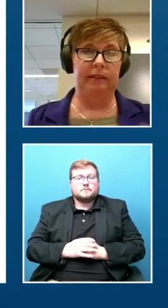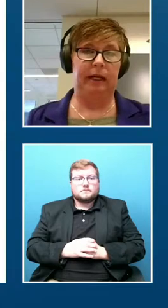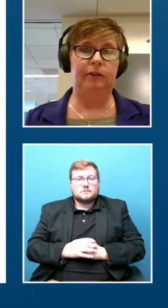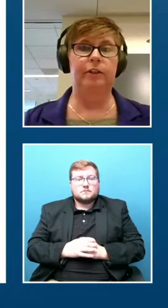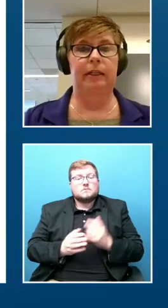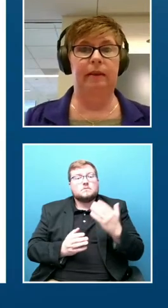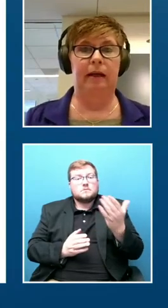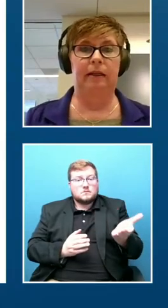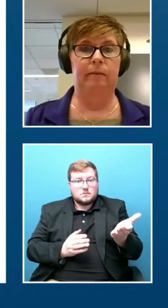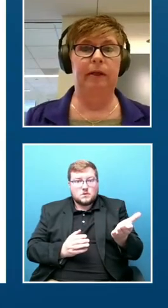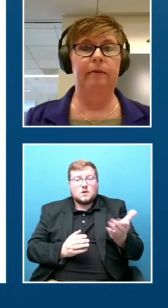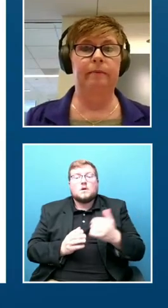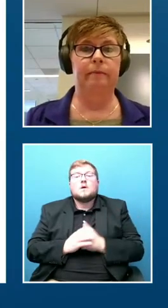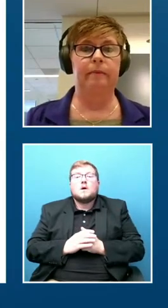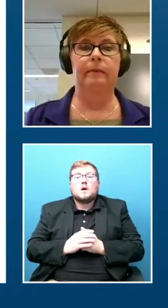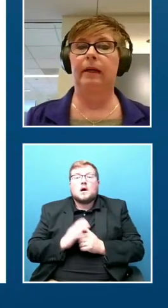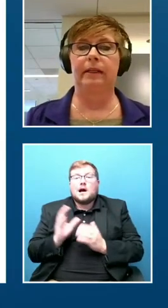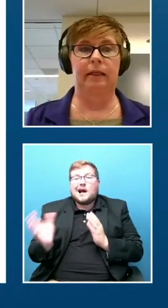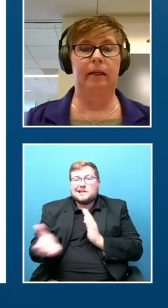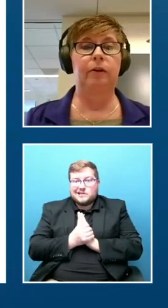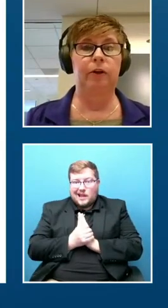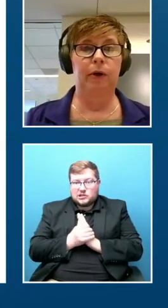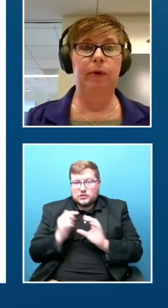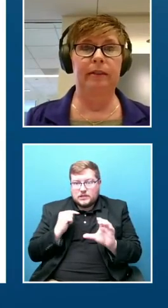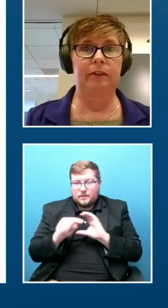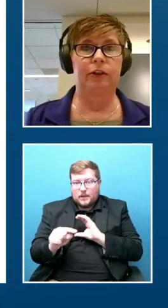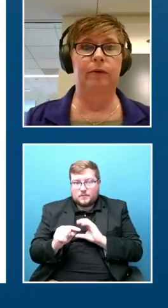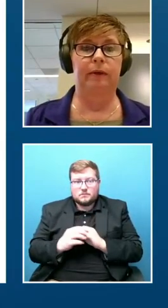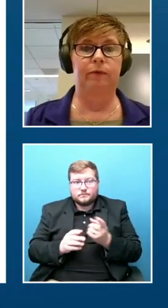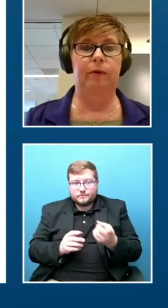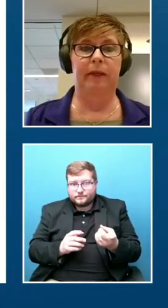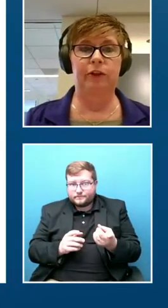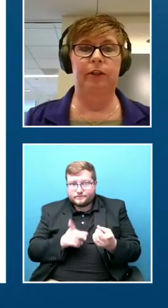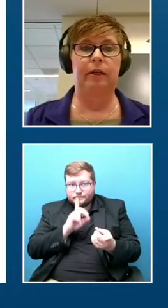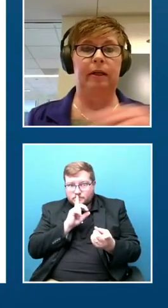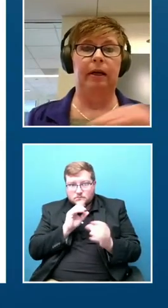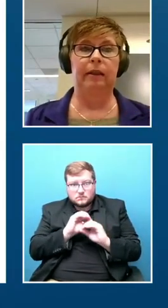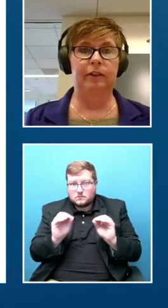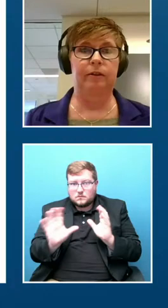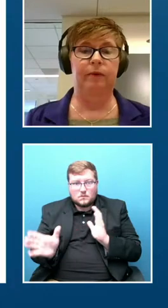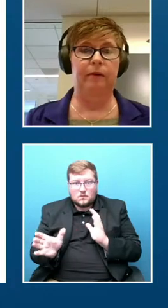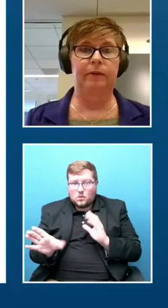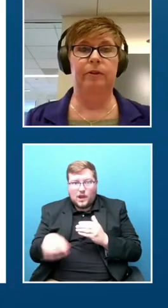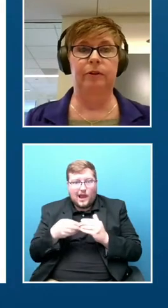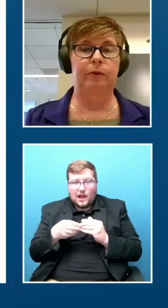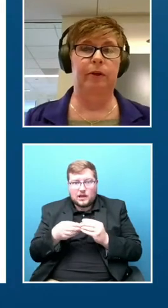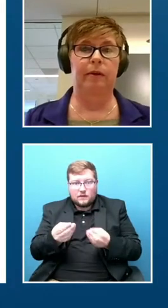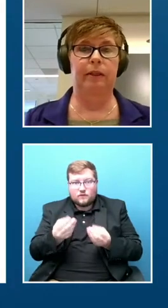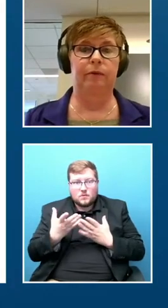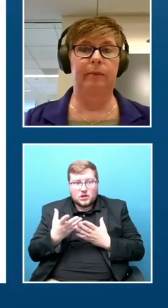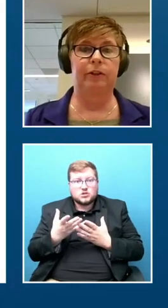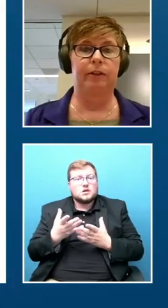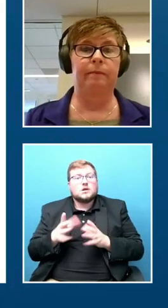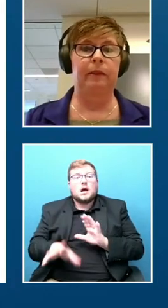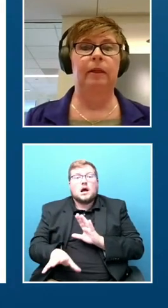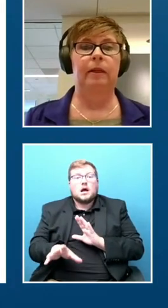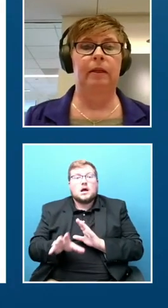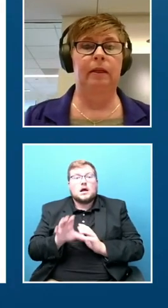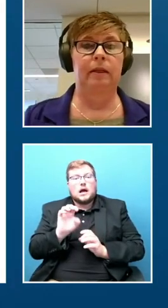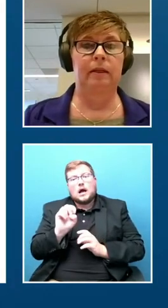This was attached in that email. Again, no additional information. Election of officers was all the